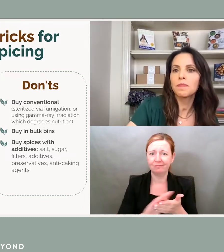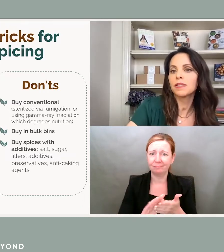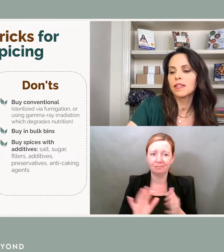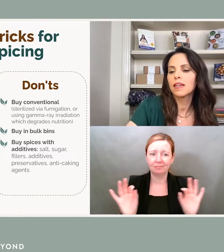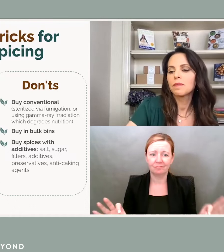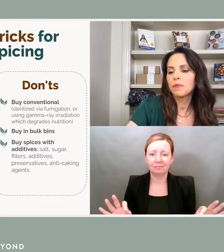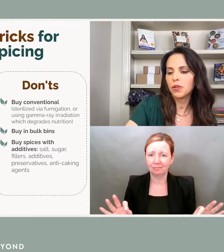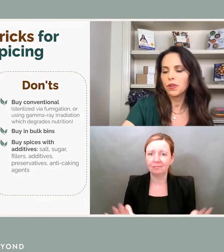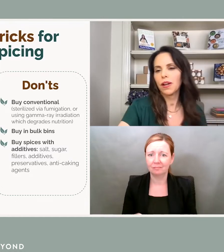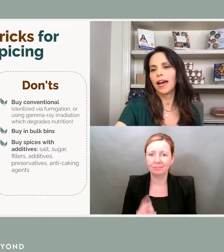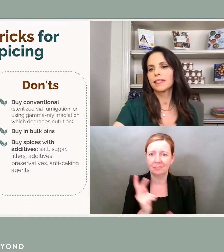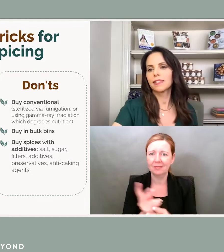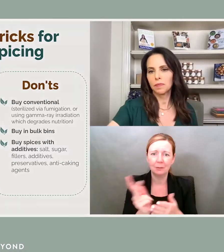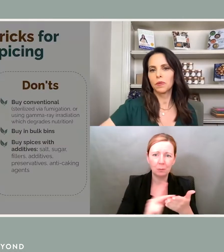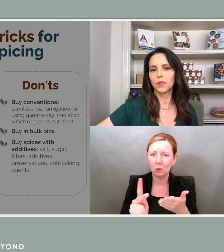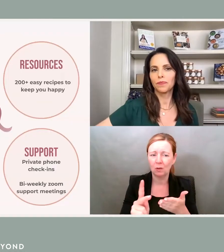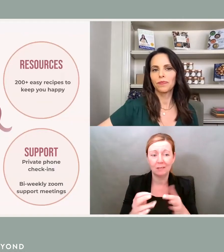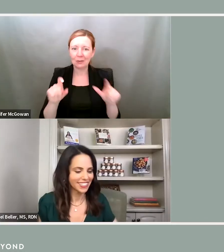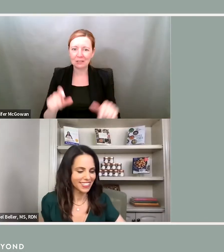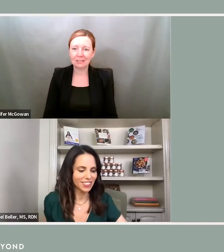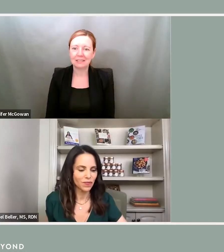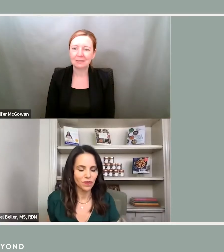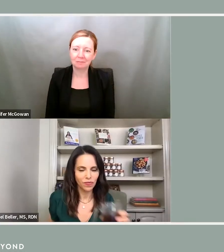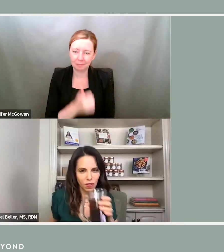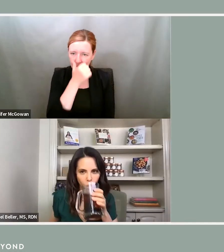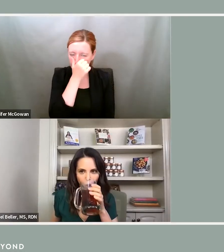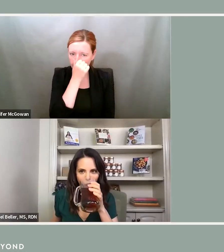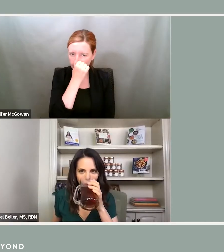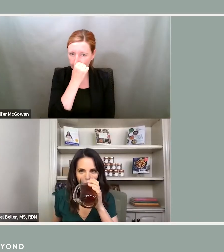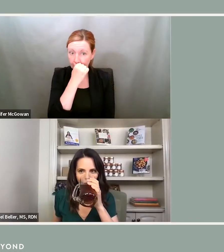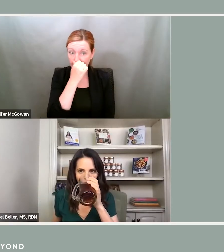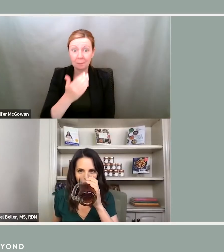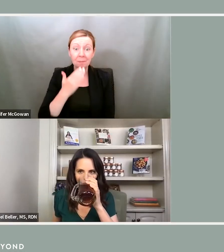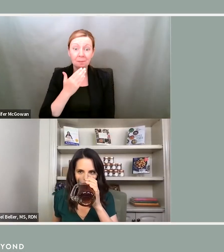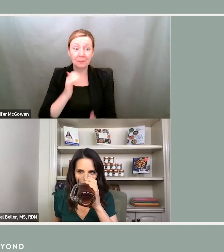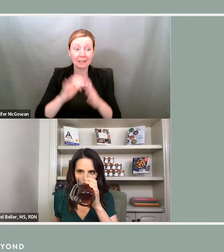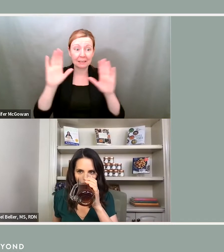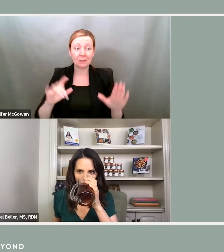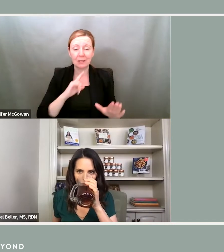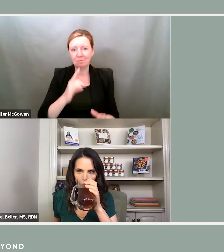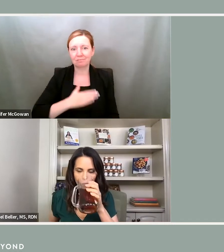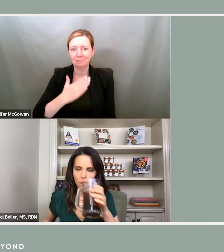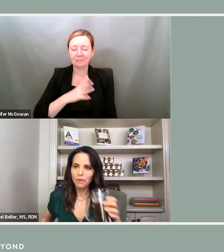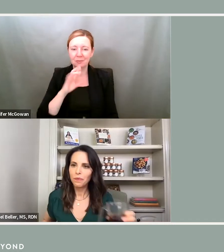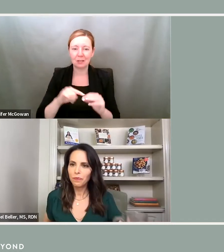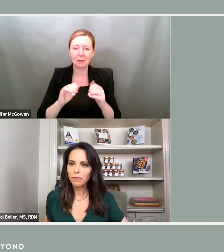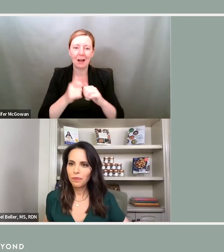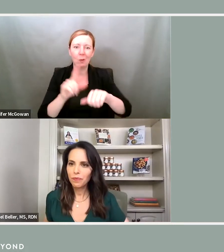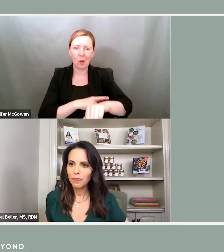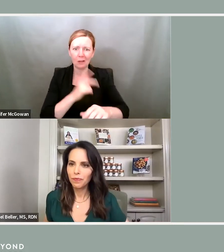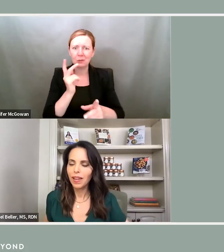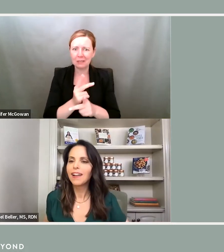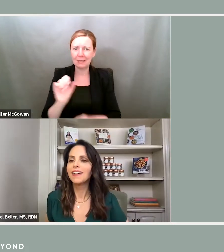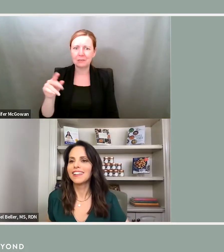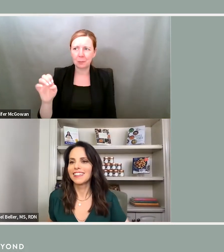and keep it pure and simple. Thanks so much, Rachel. That was great. I'm really glad you talked about how long to keep spices,